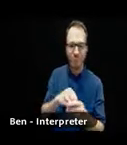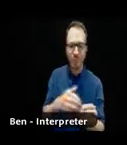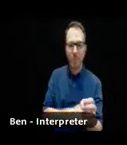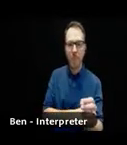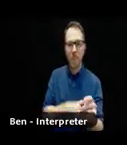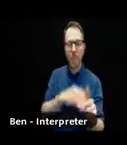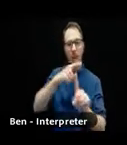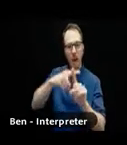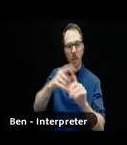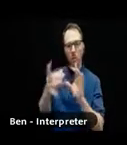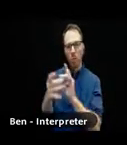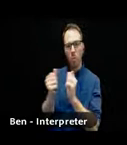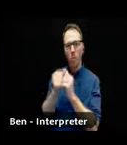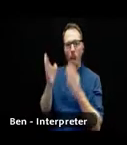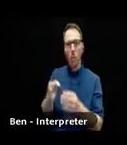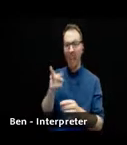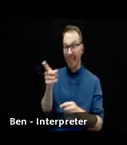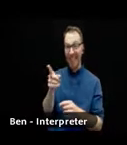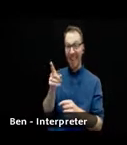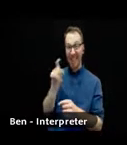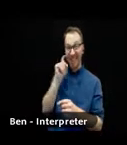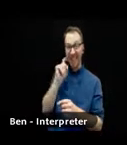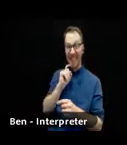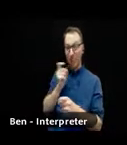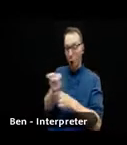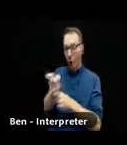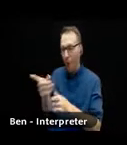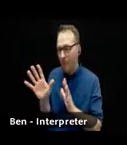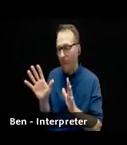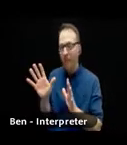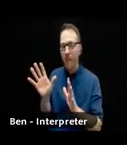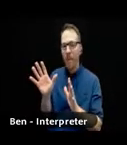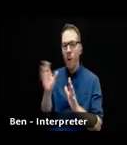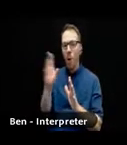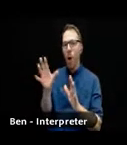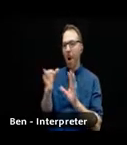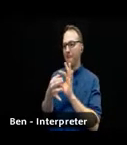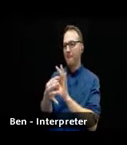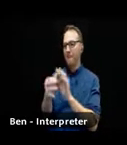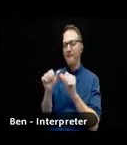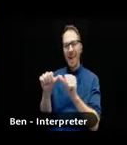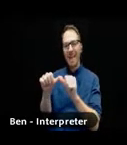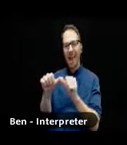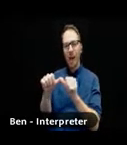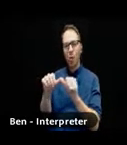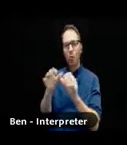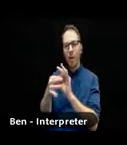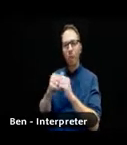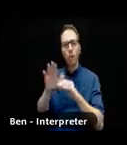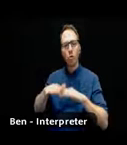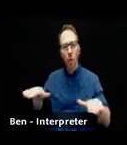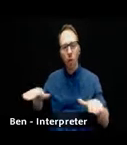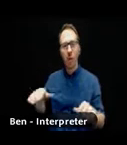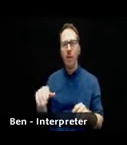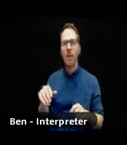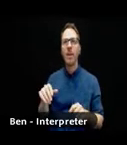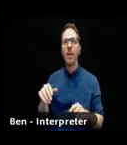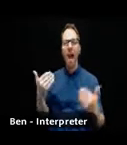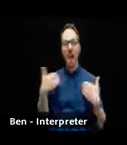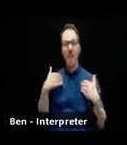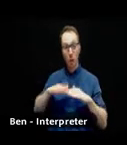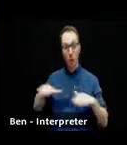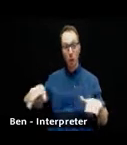relationship with the person that they sexually harmed, or maintaining a relationship with their children, or having their children not